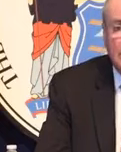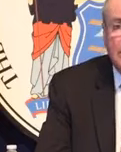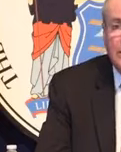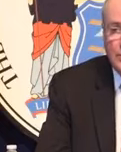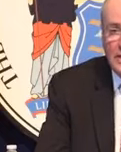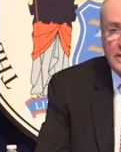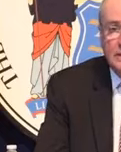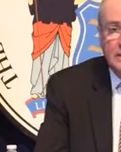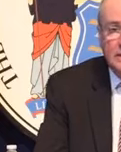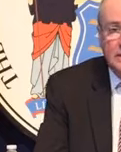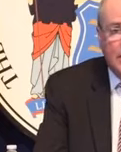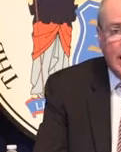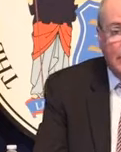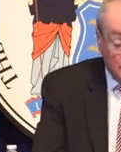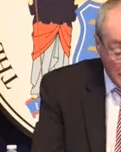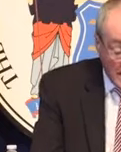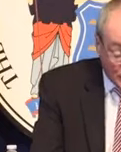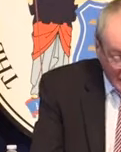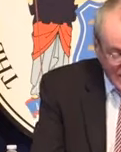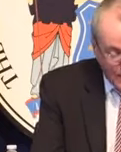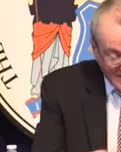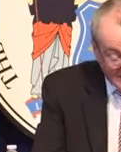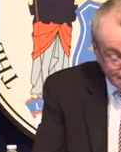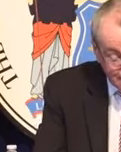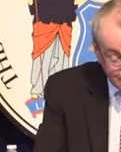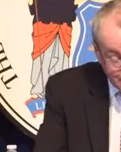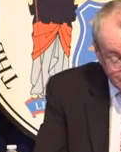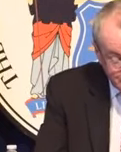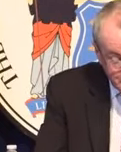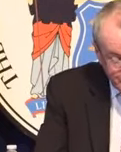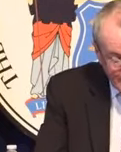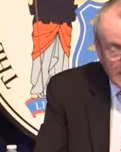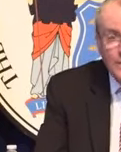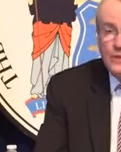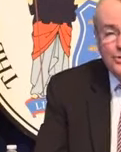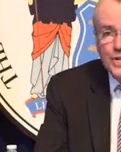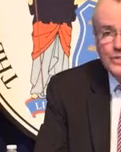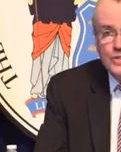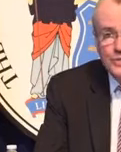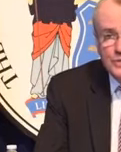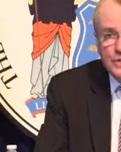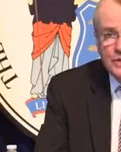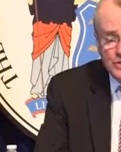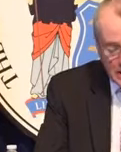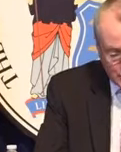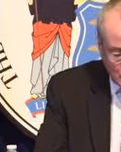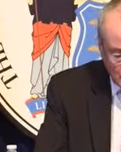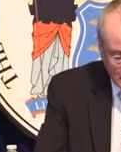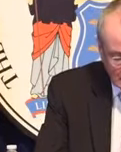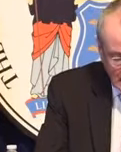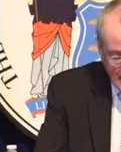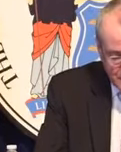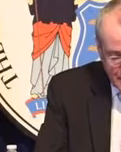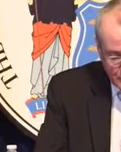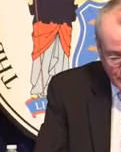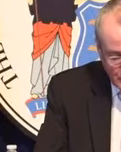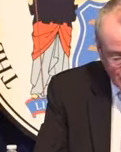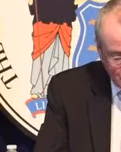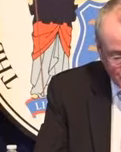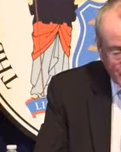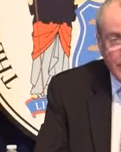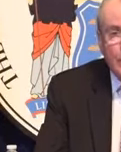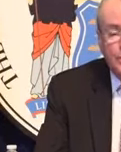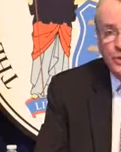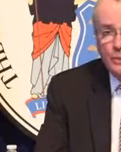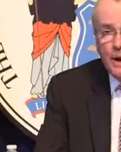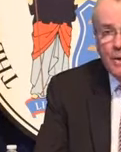now likely defeated the virus, and may it stay that way. These are just contextual aspects to these